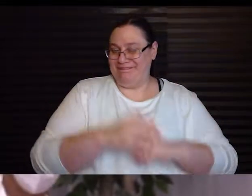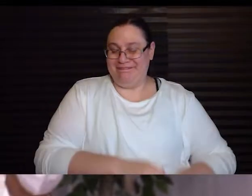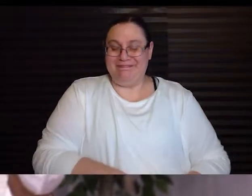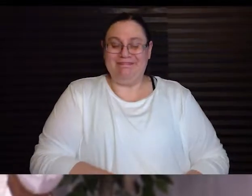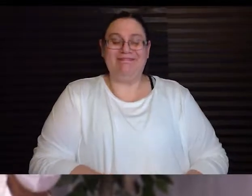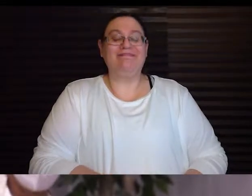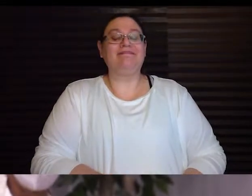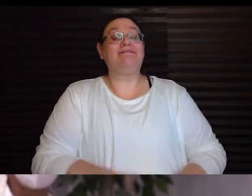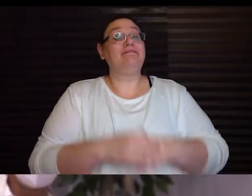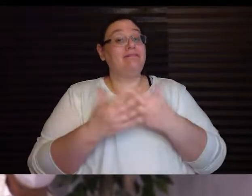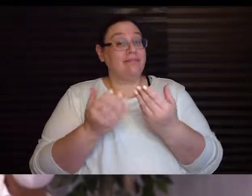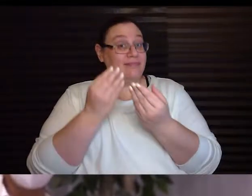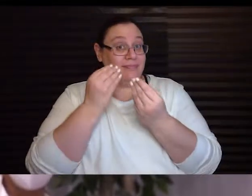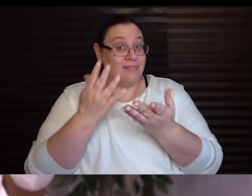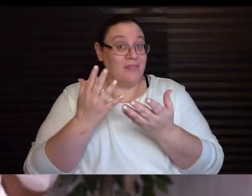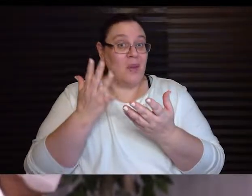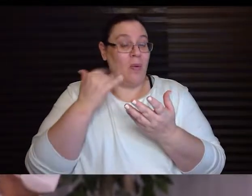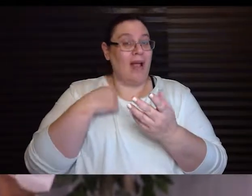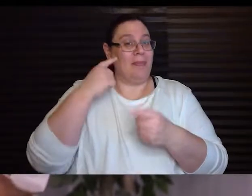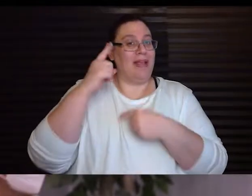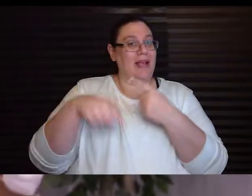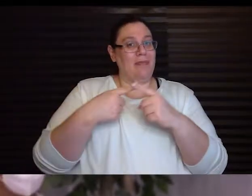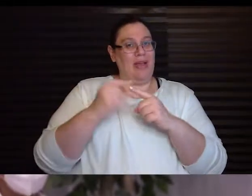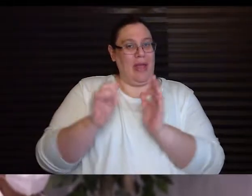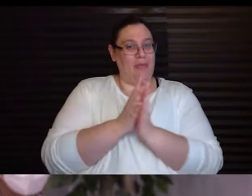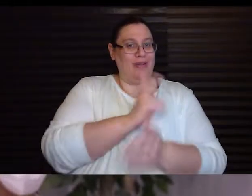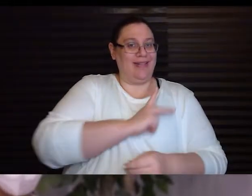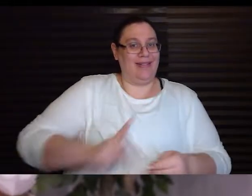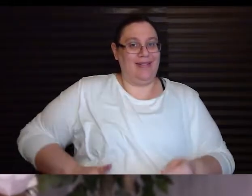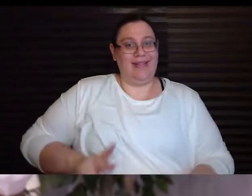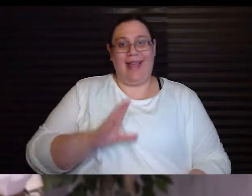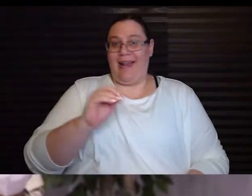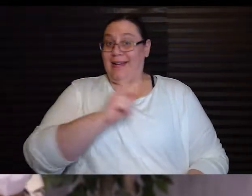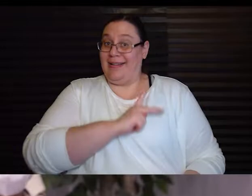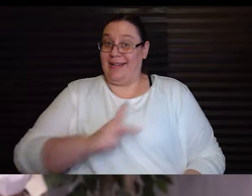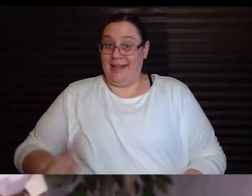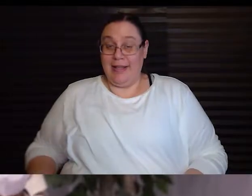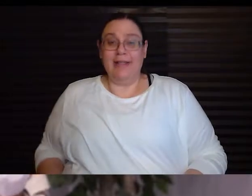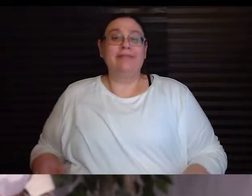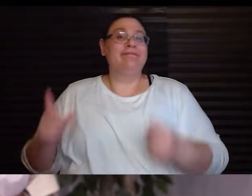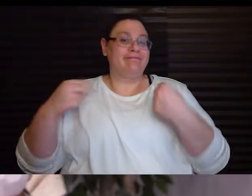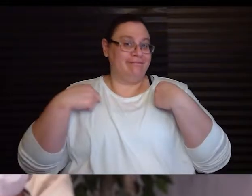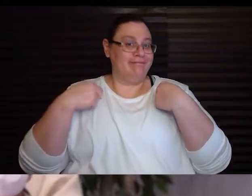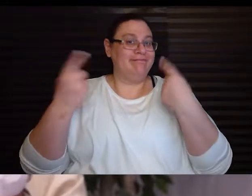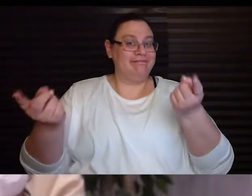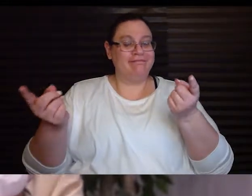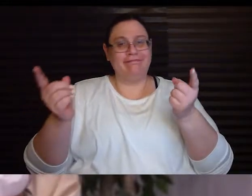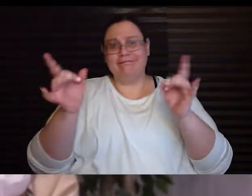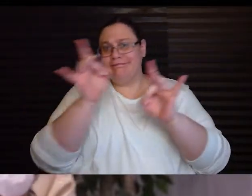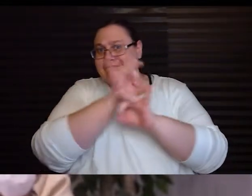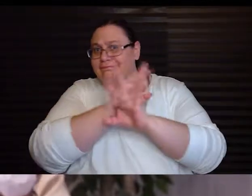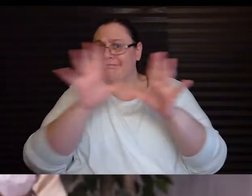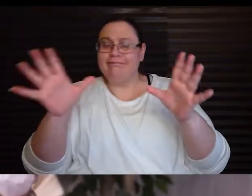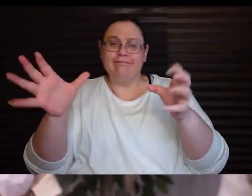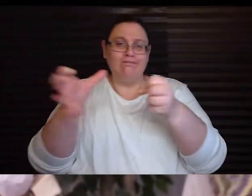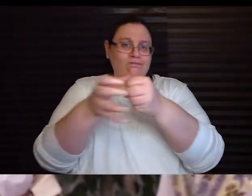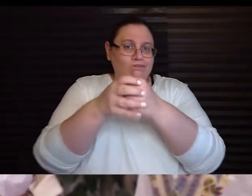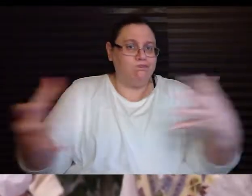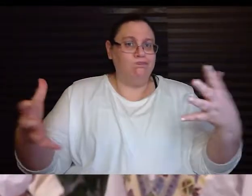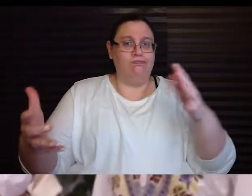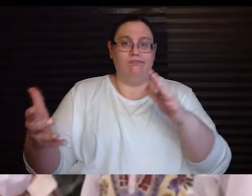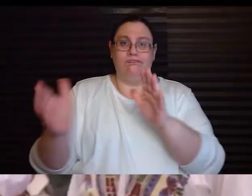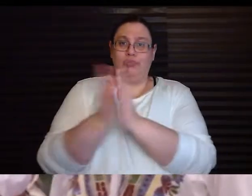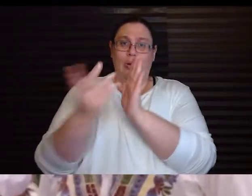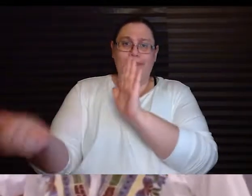So I'll tell you why I'm thinking about King and King. Because there's been a dramatic surge in